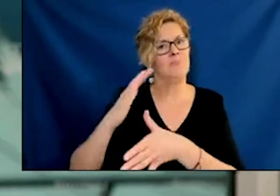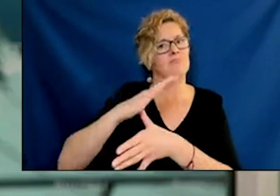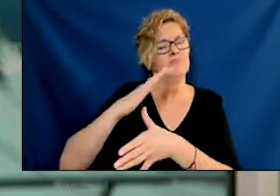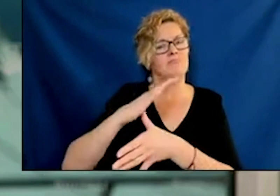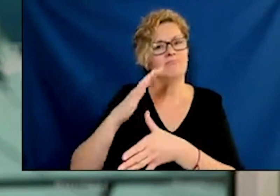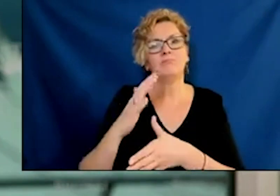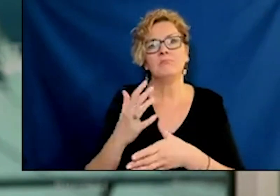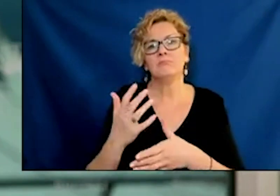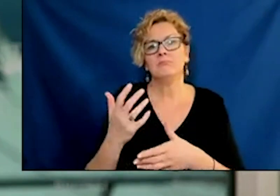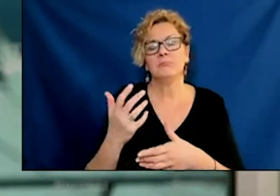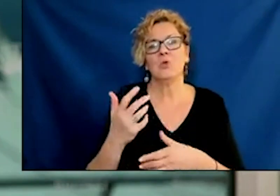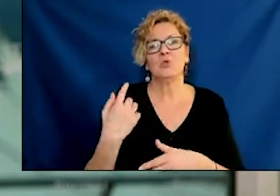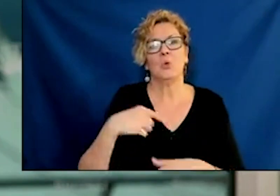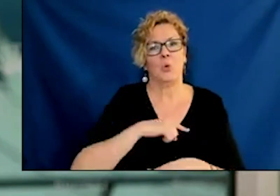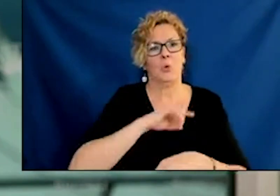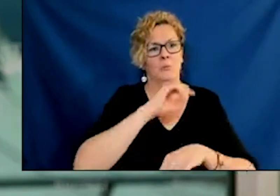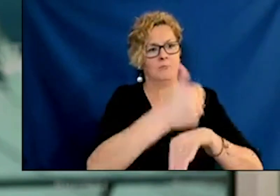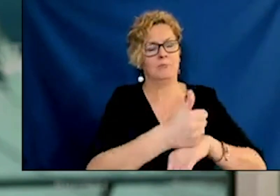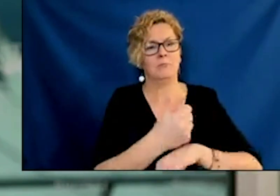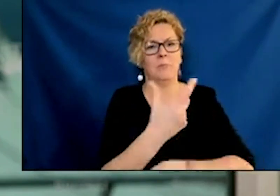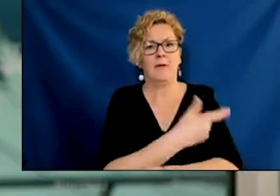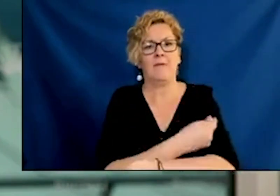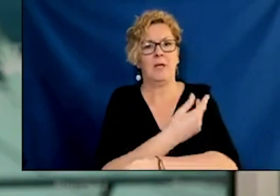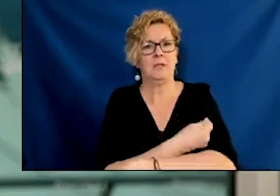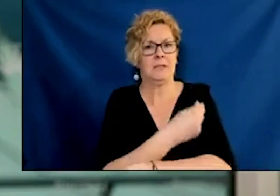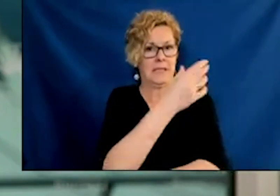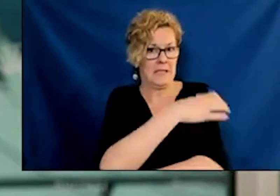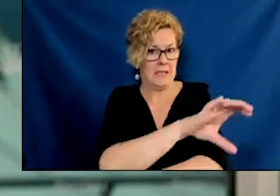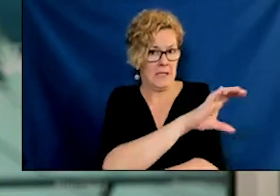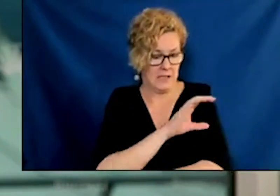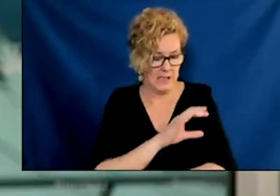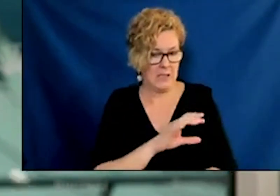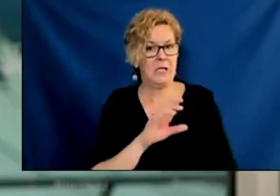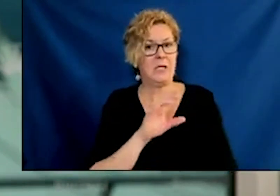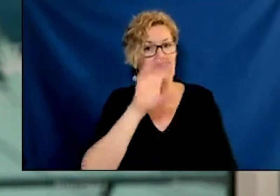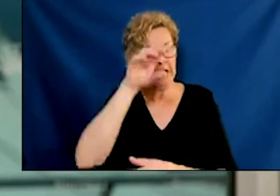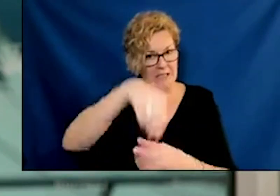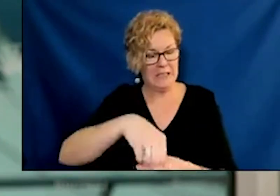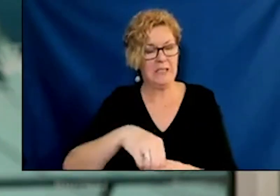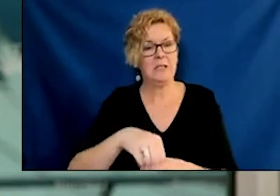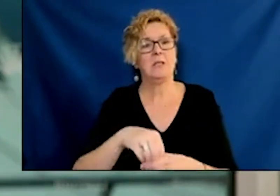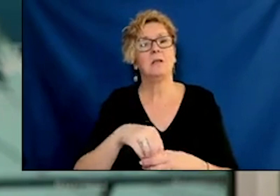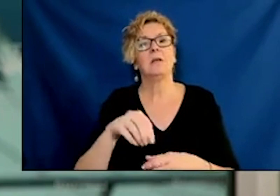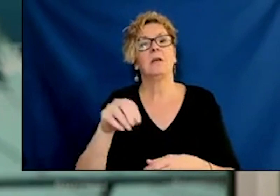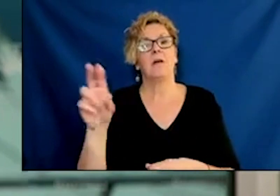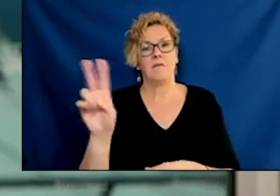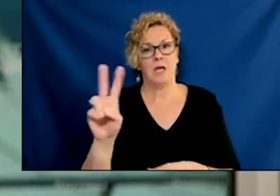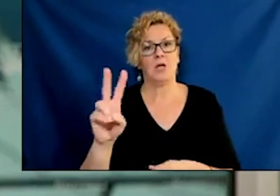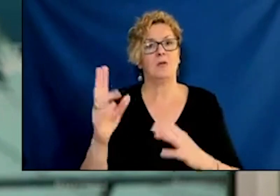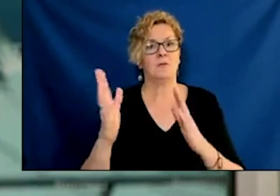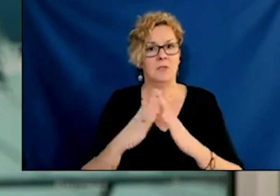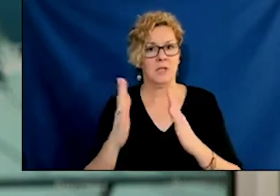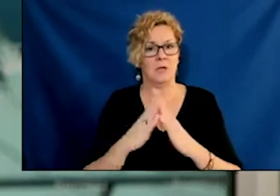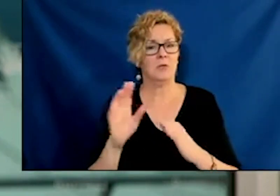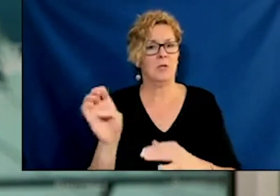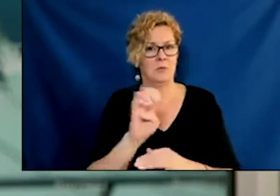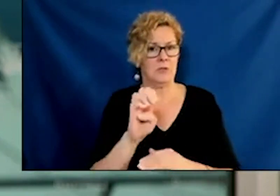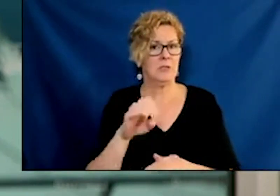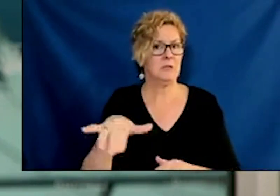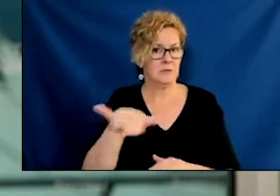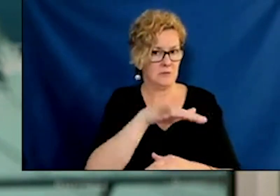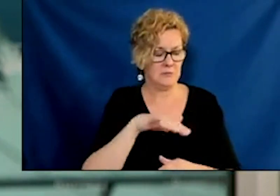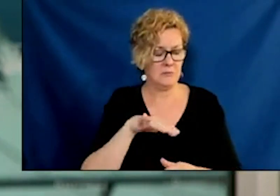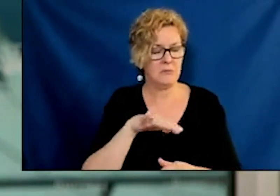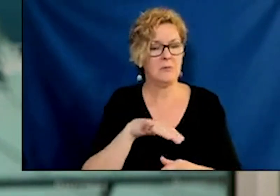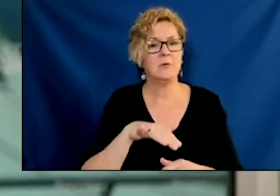So this clinic is to try and address some of those more at-risk people who live and in the